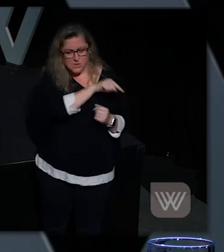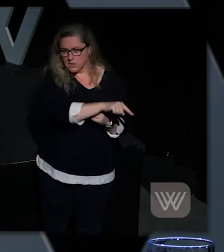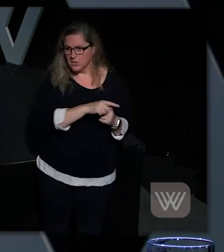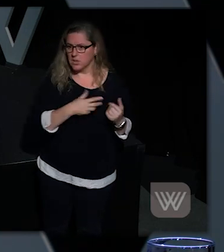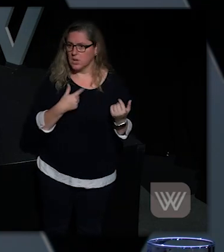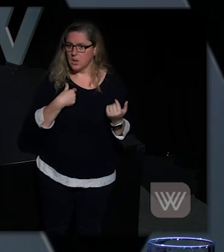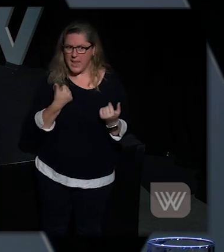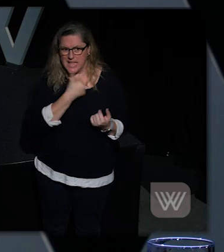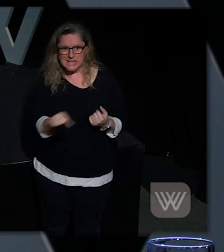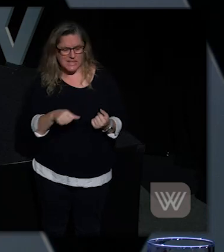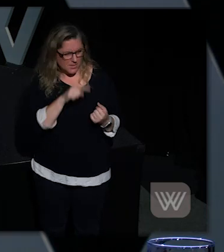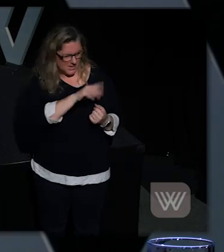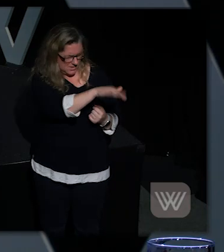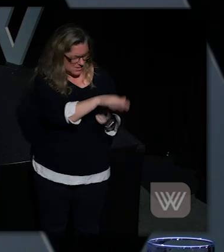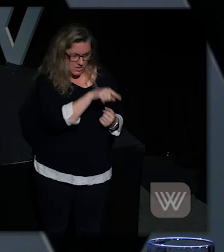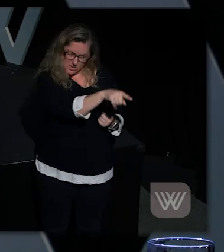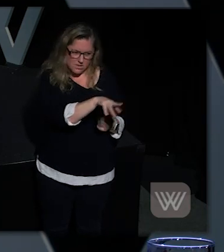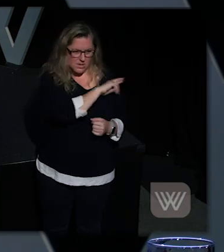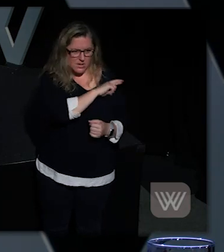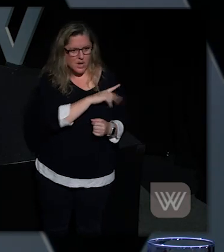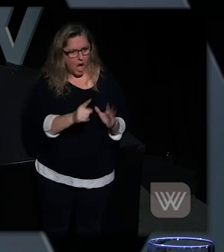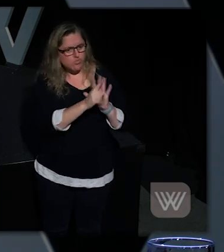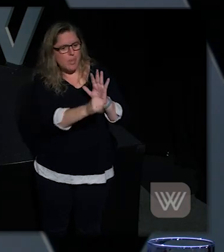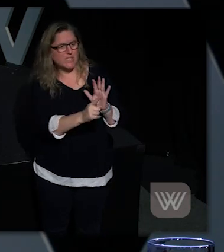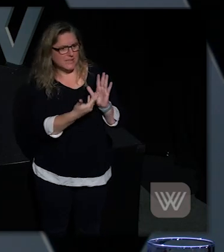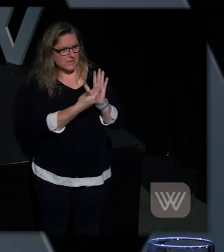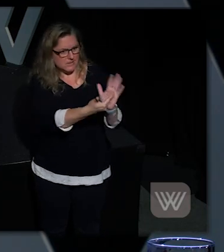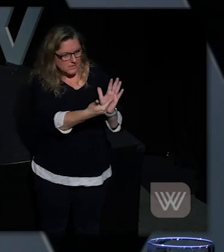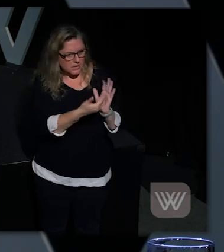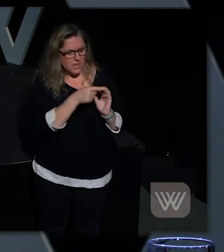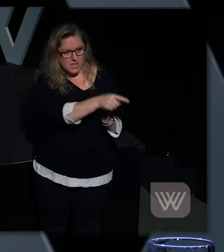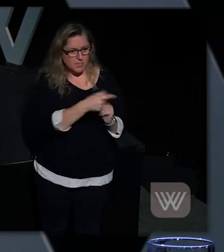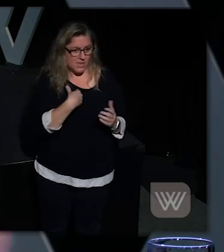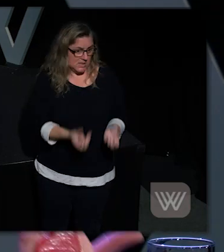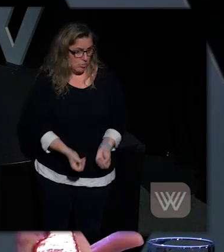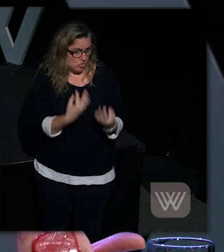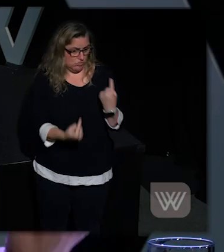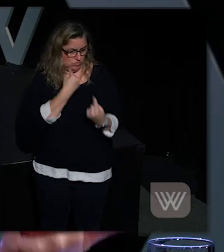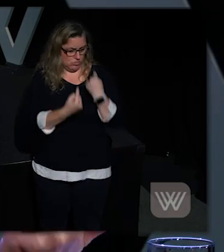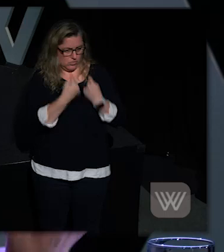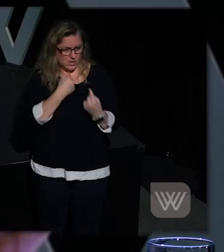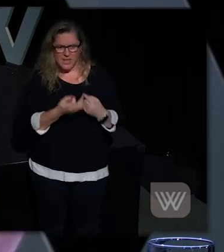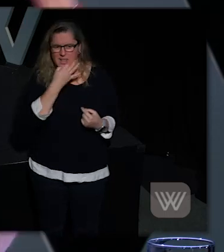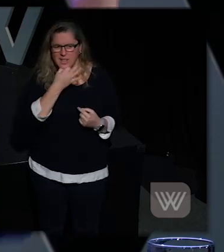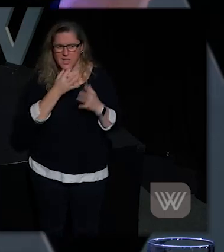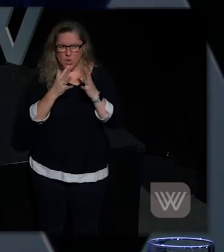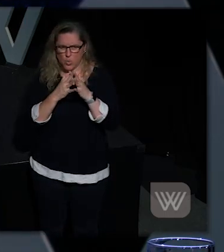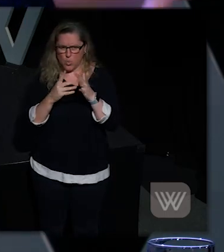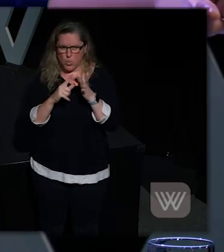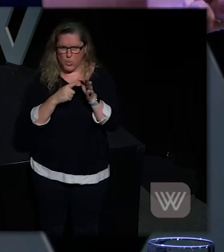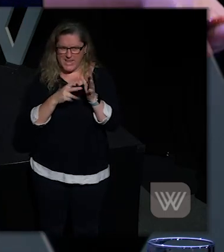account and I still did represent them. So yeah, I haven't had backlash from them. I was quite scared of Weave. Weave